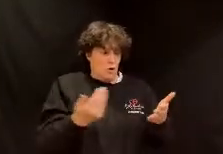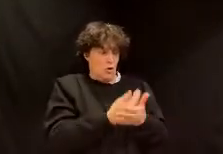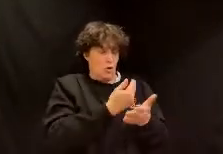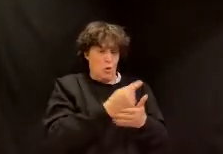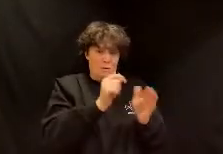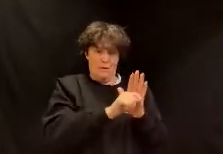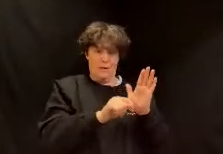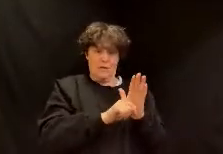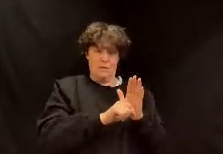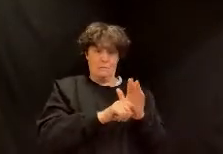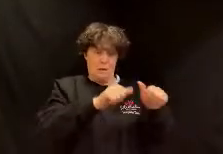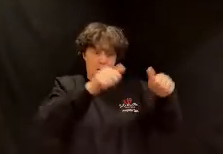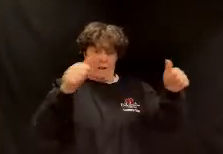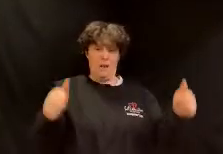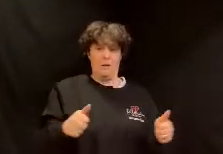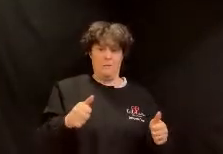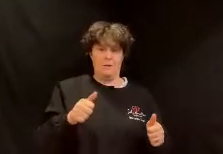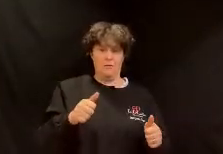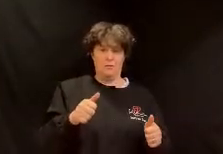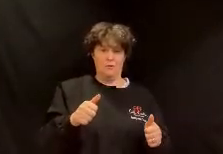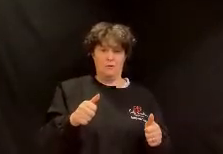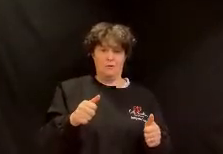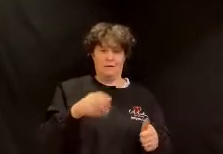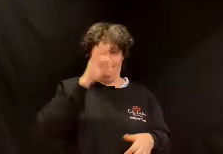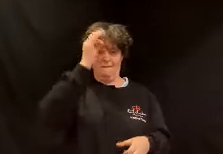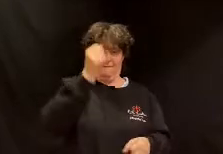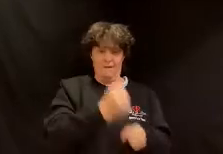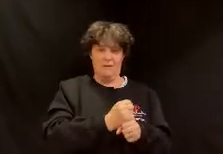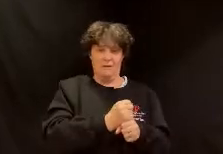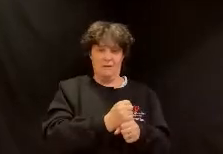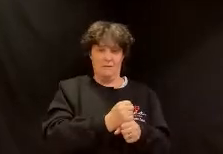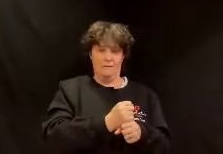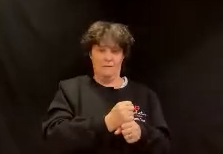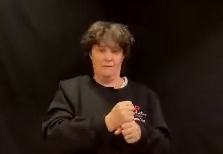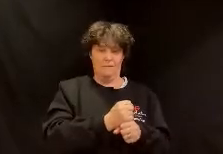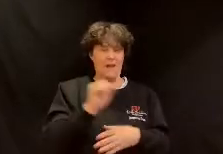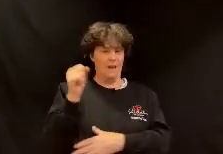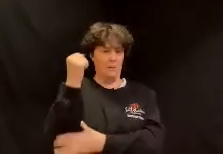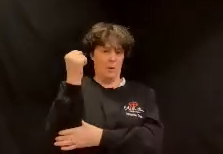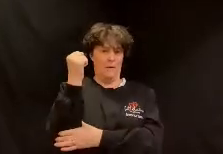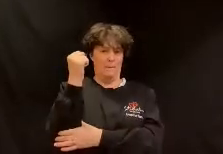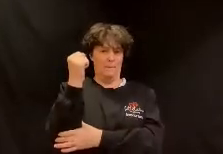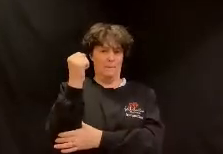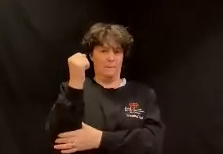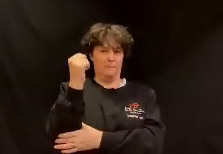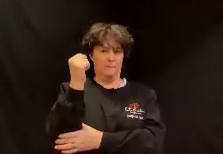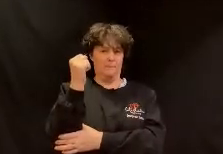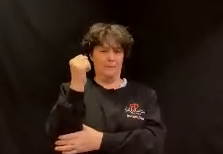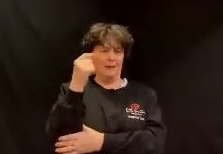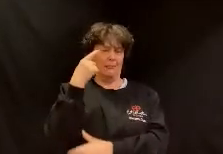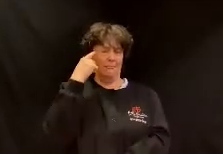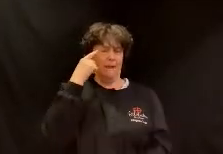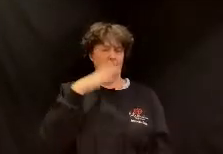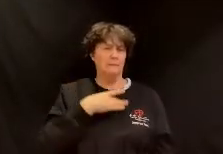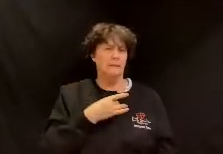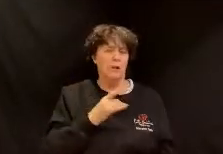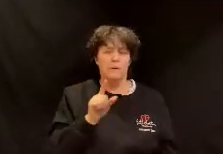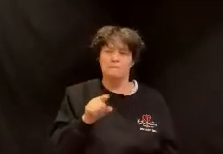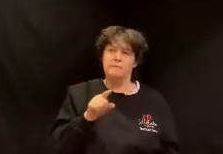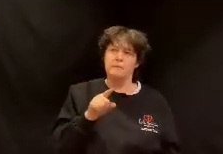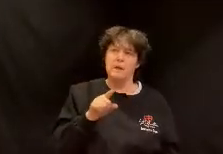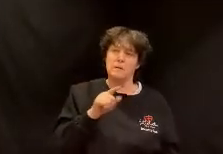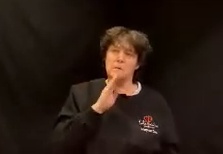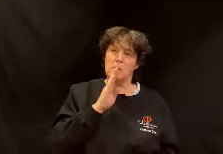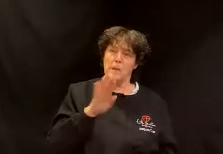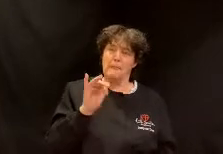model of faith. He's the model. Now, I think this is interesting because to be the model of faith,